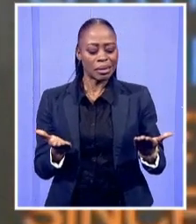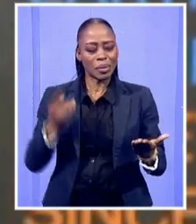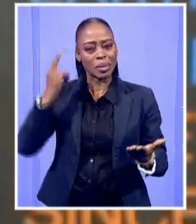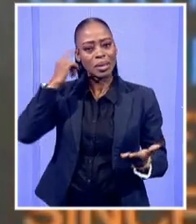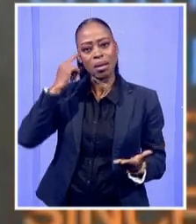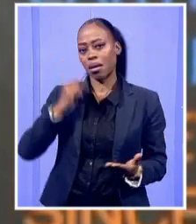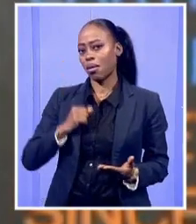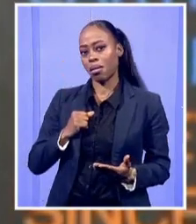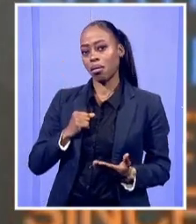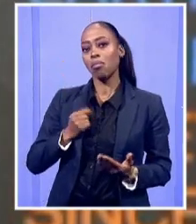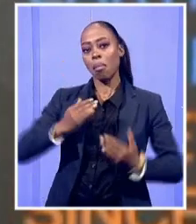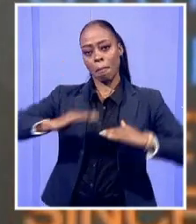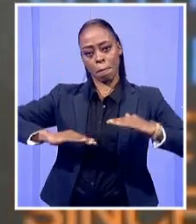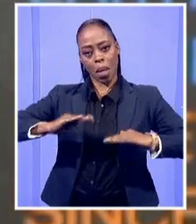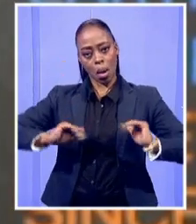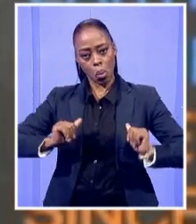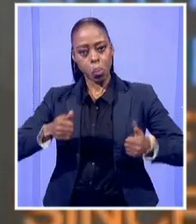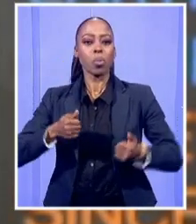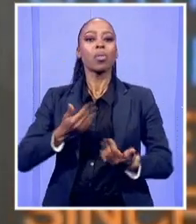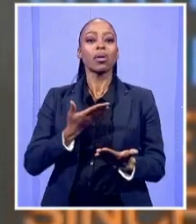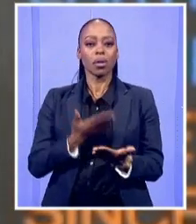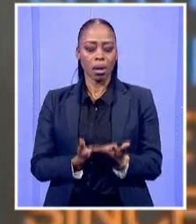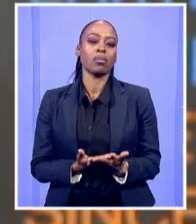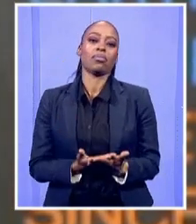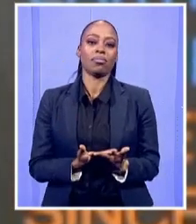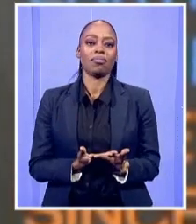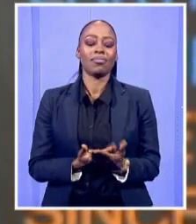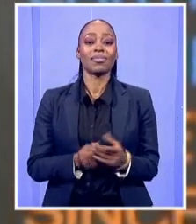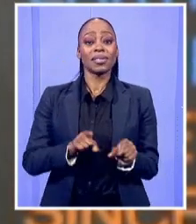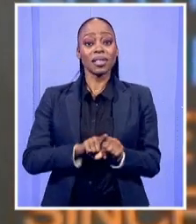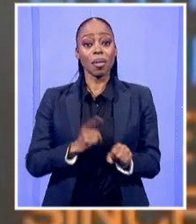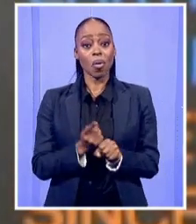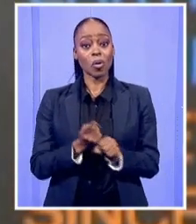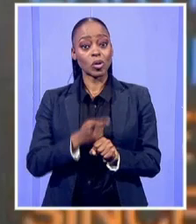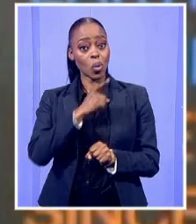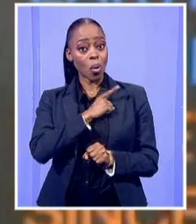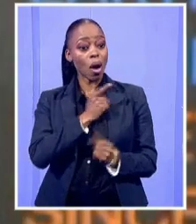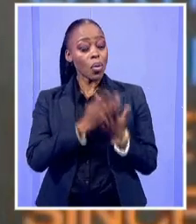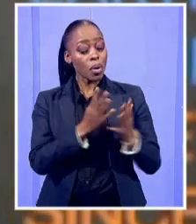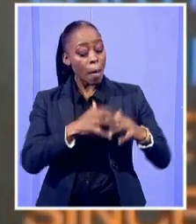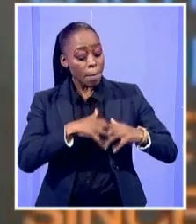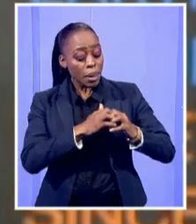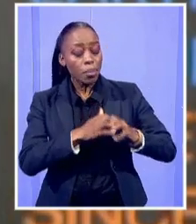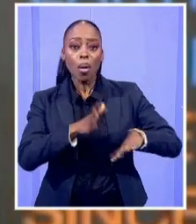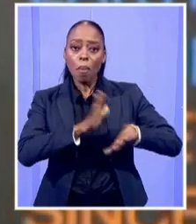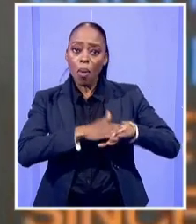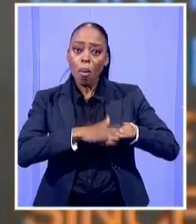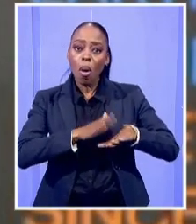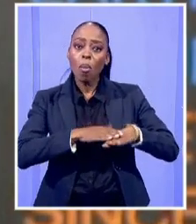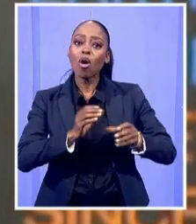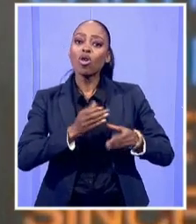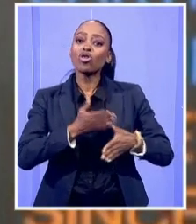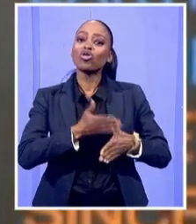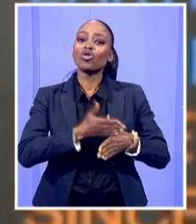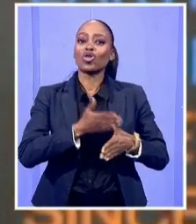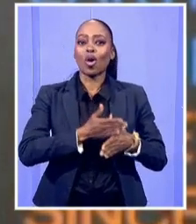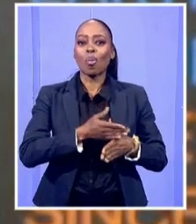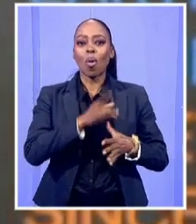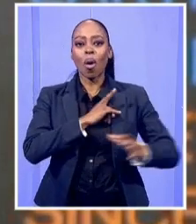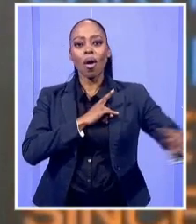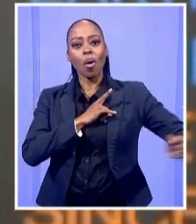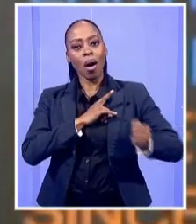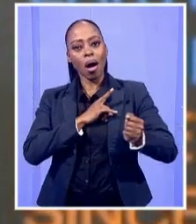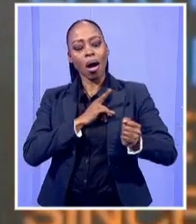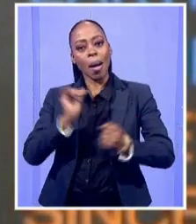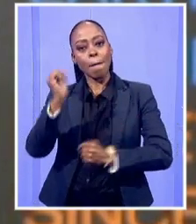that you could balance the two. And in fact, you could actually end up creating even new jobs, even as you bring in